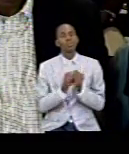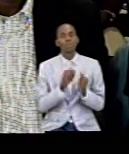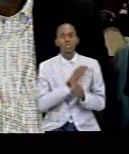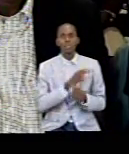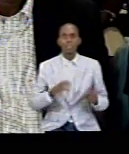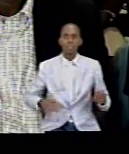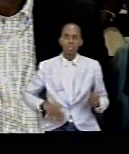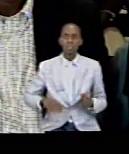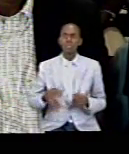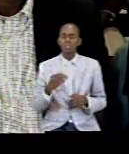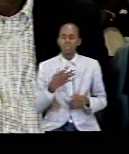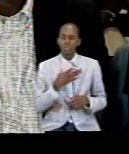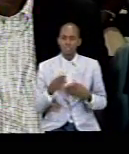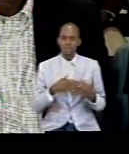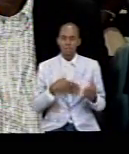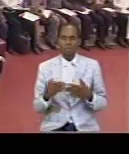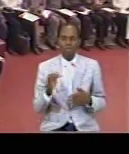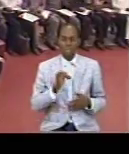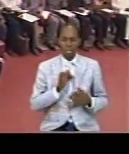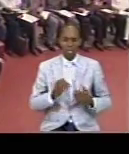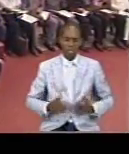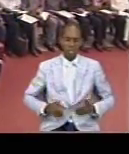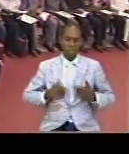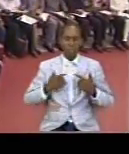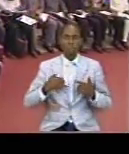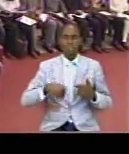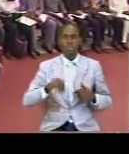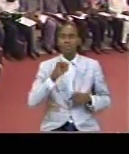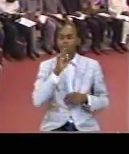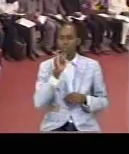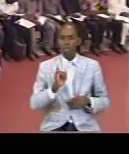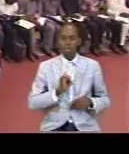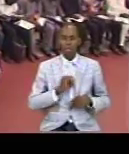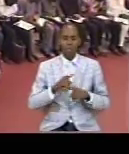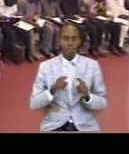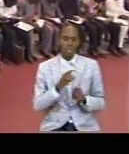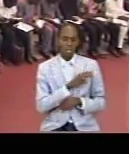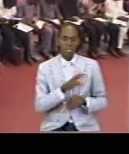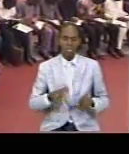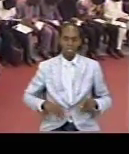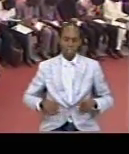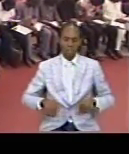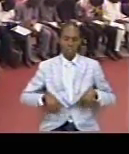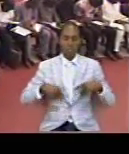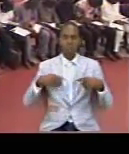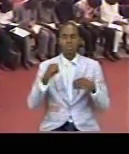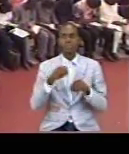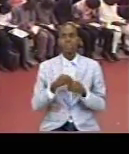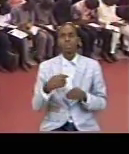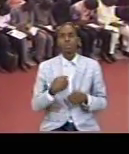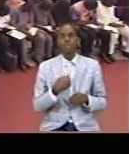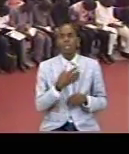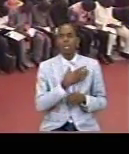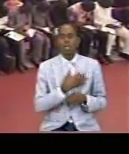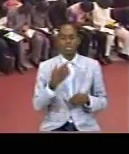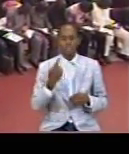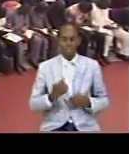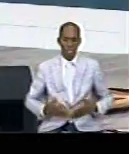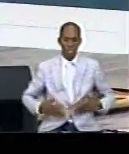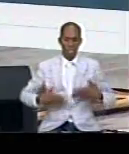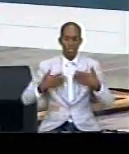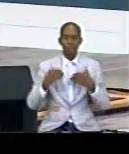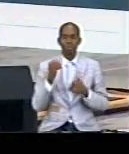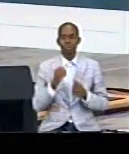I, but Christ liveth in me. And the life which I now live in